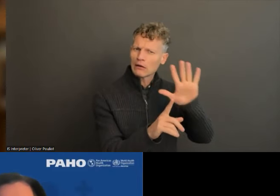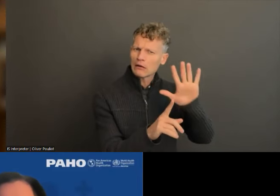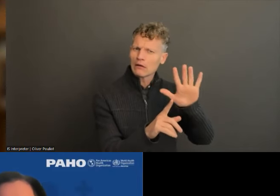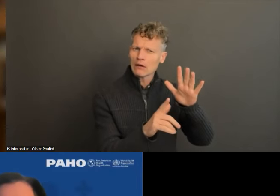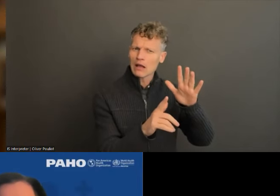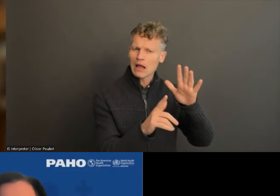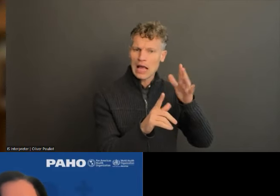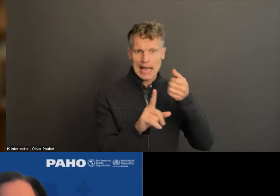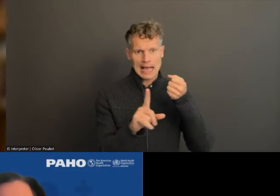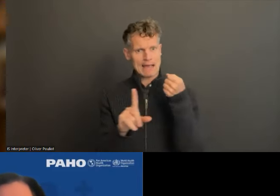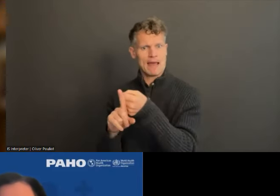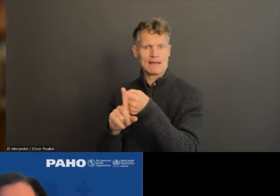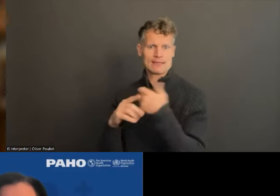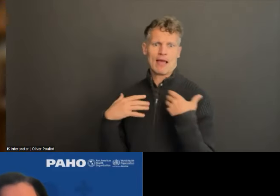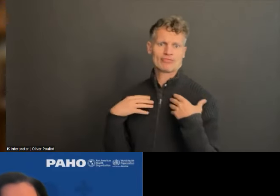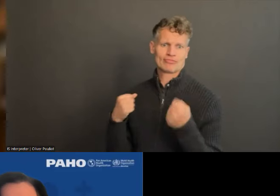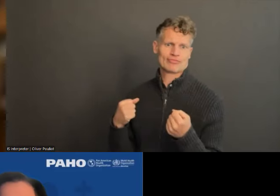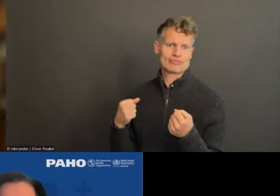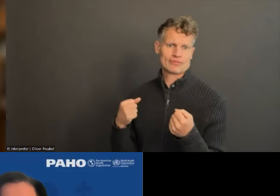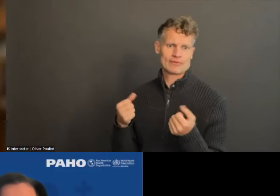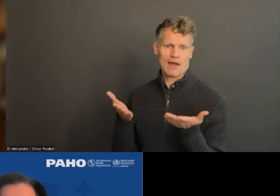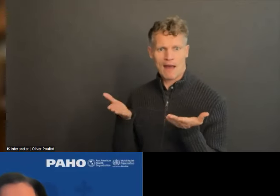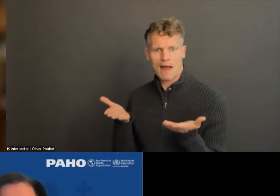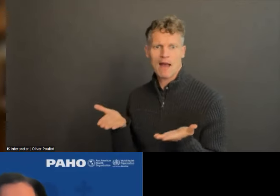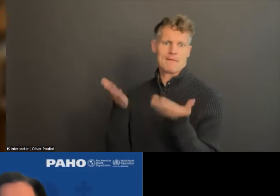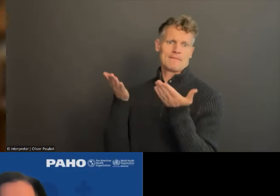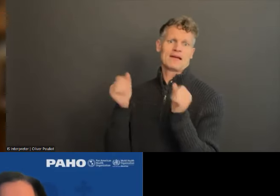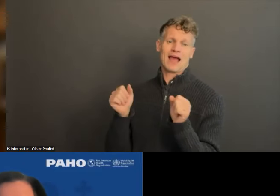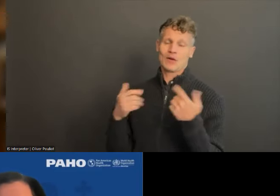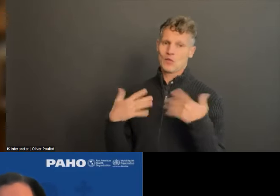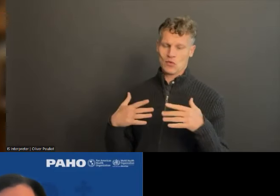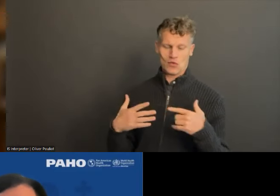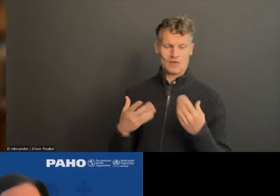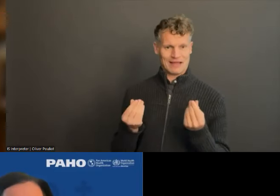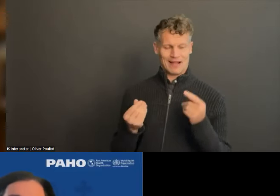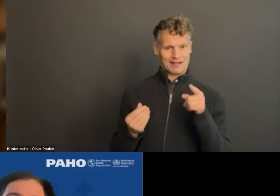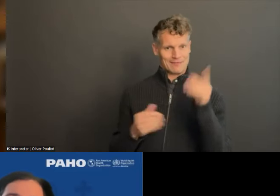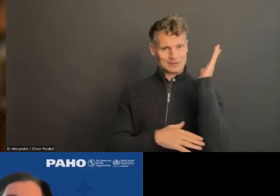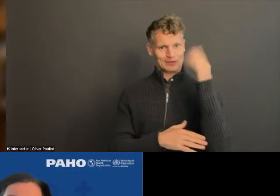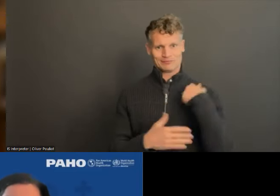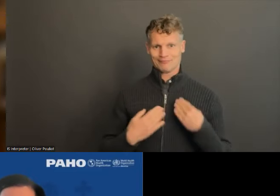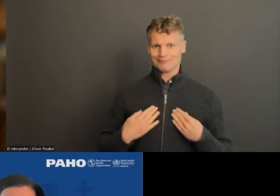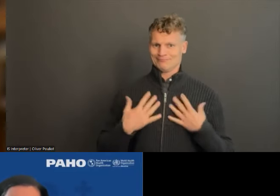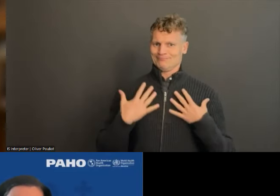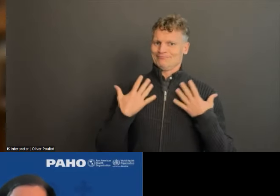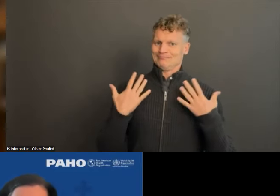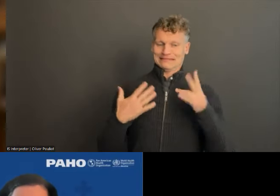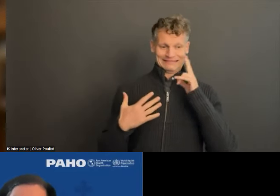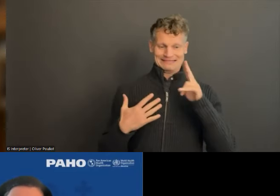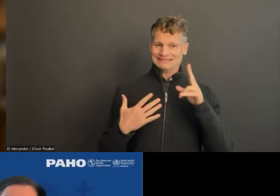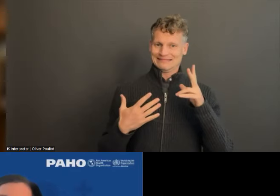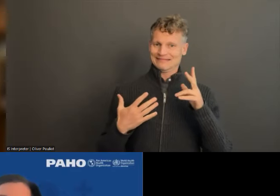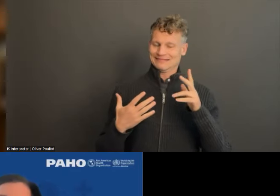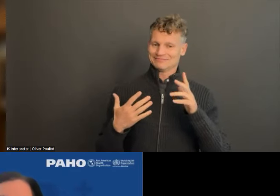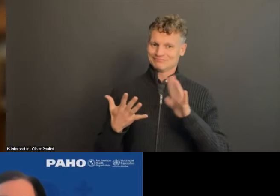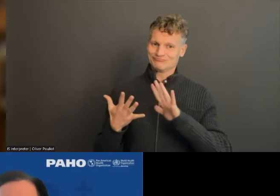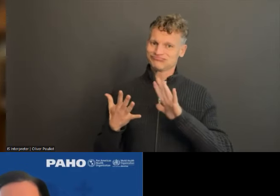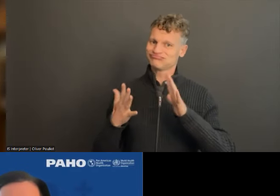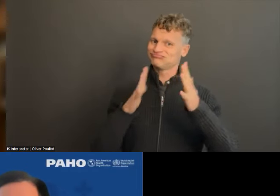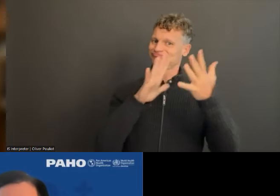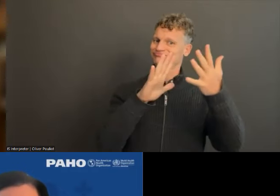to see real-world applications like this in action. Now, we will transition into our Q&A. I would like